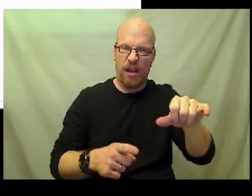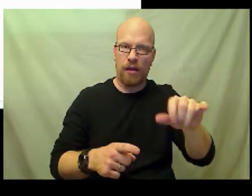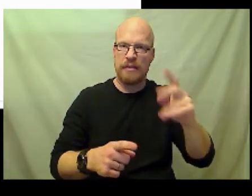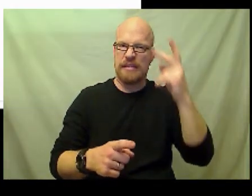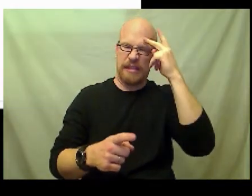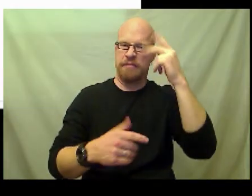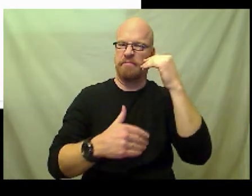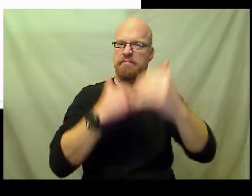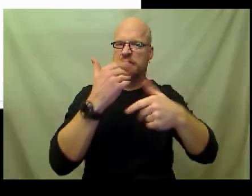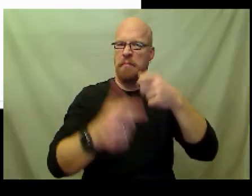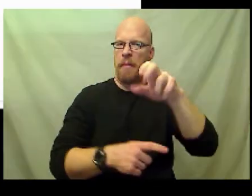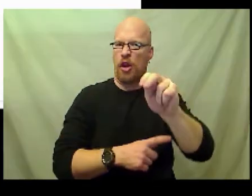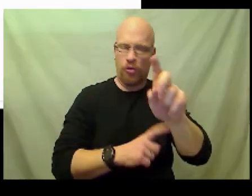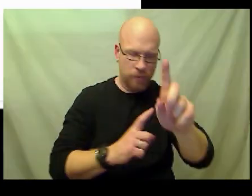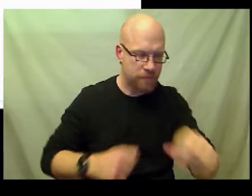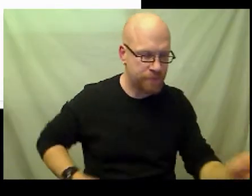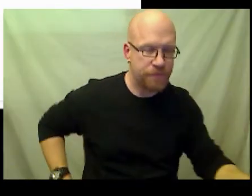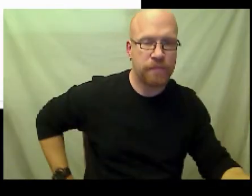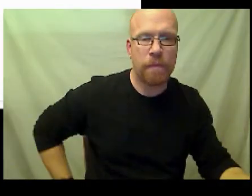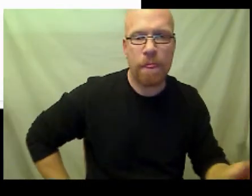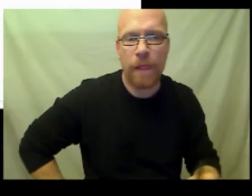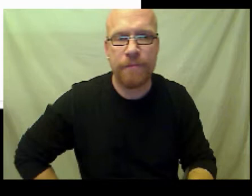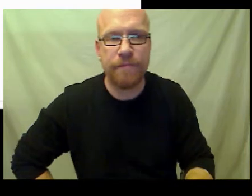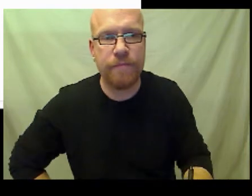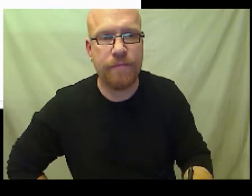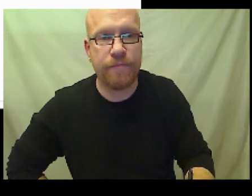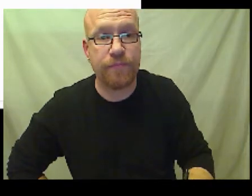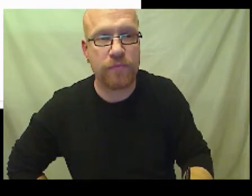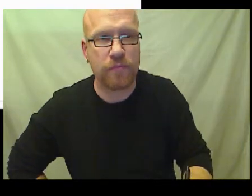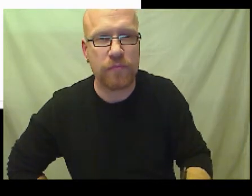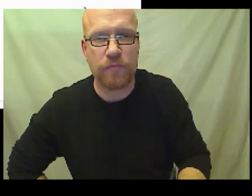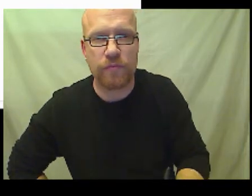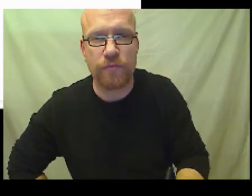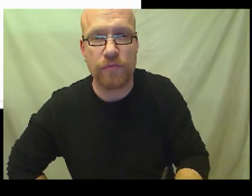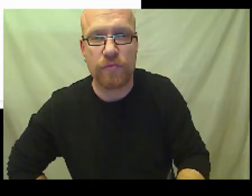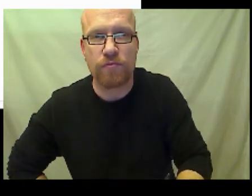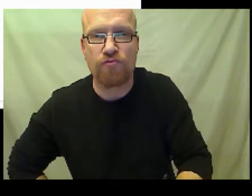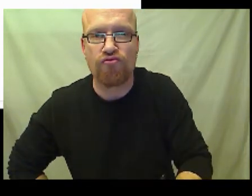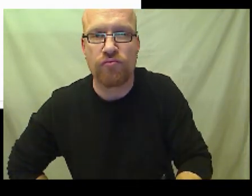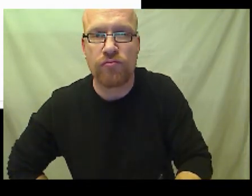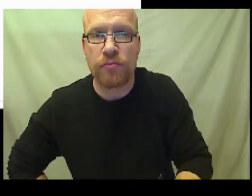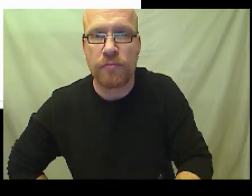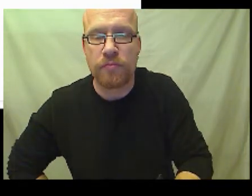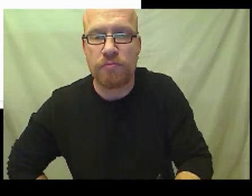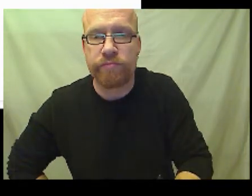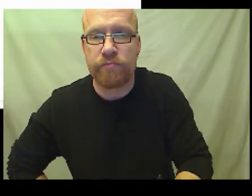can give it the trinomial without multiplying it through, just using our pattern.